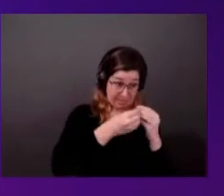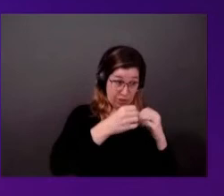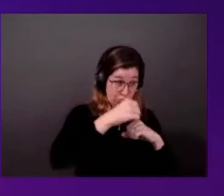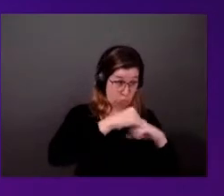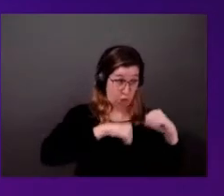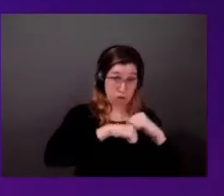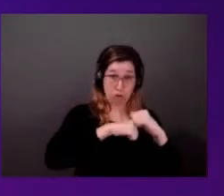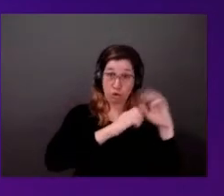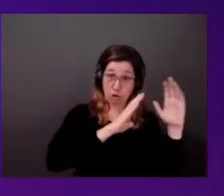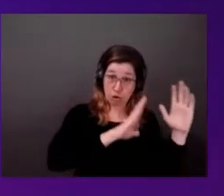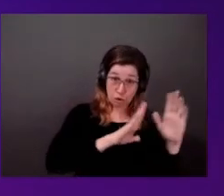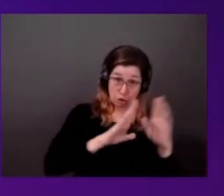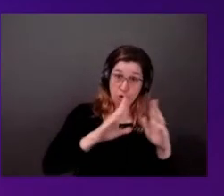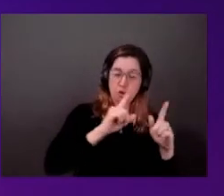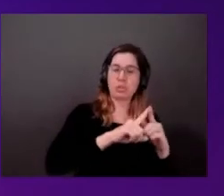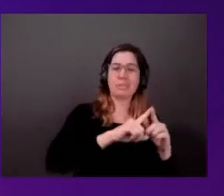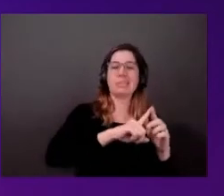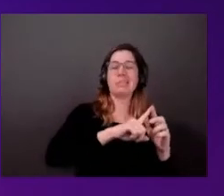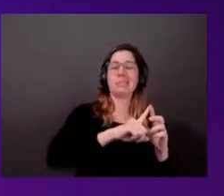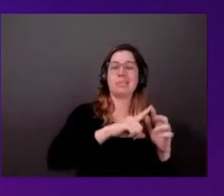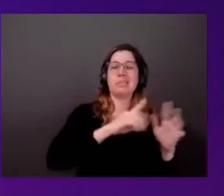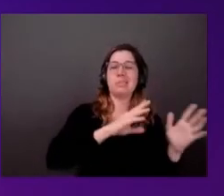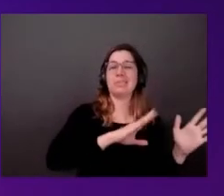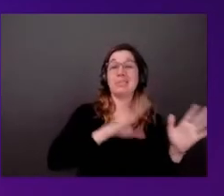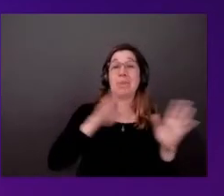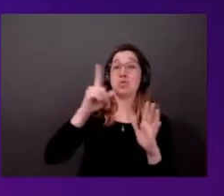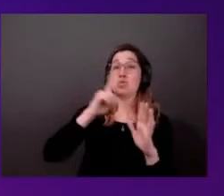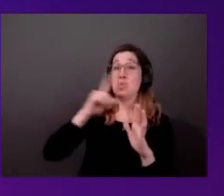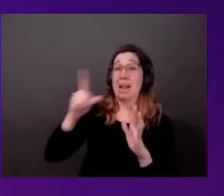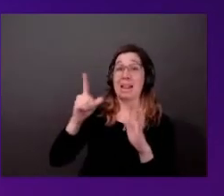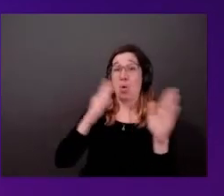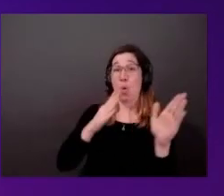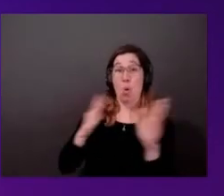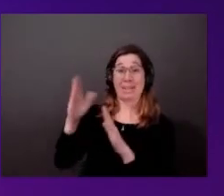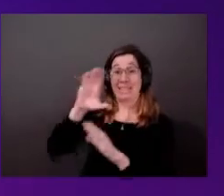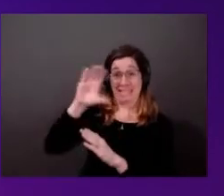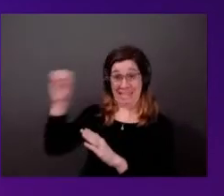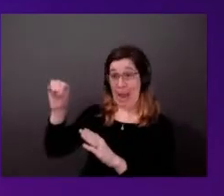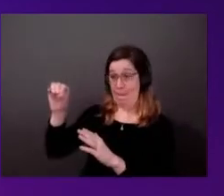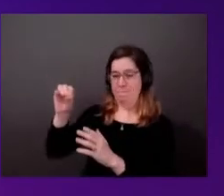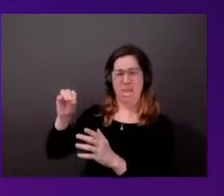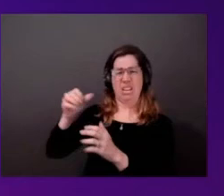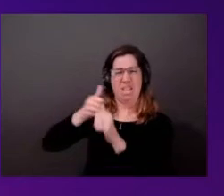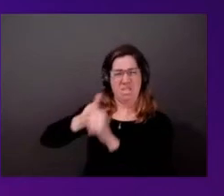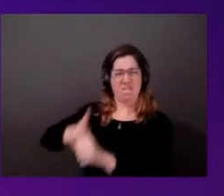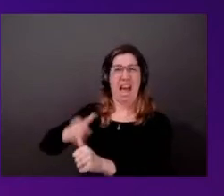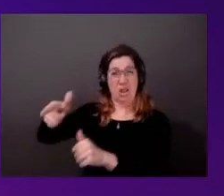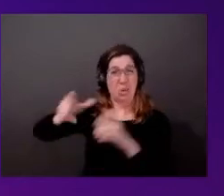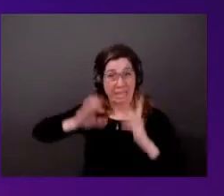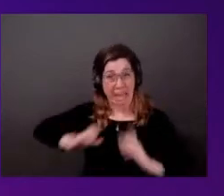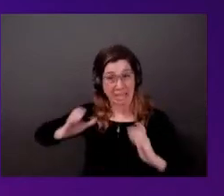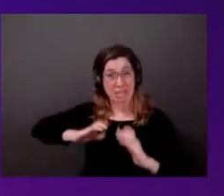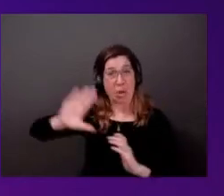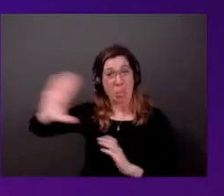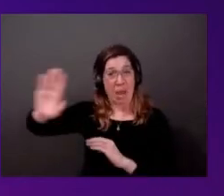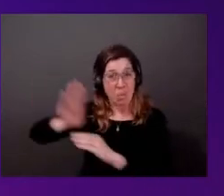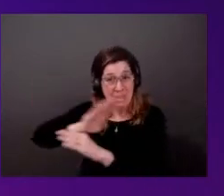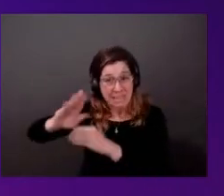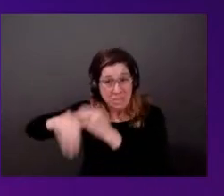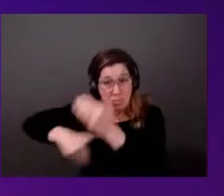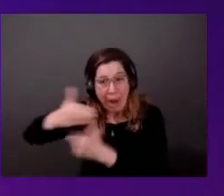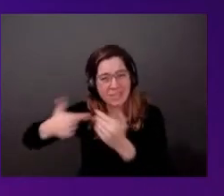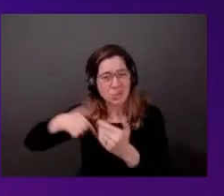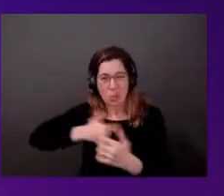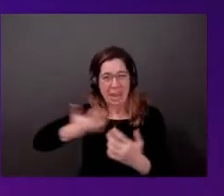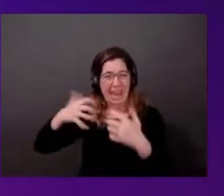our company into the business processes our customers undertake. The reason for that is to make sure